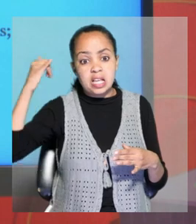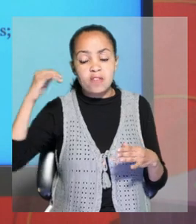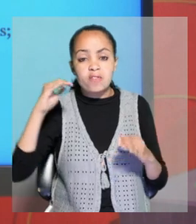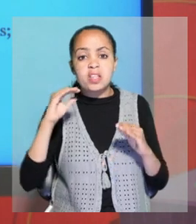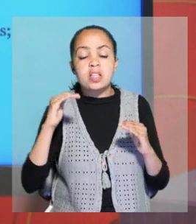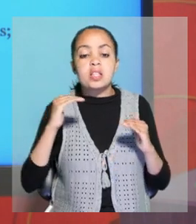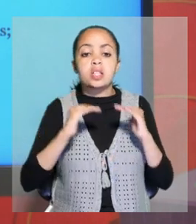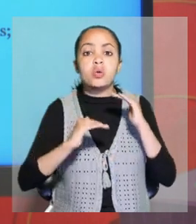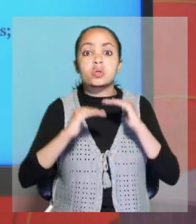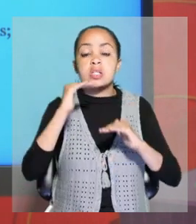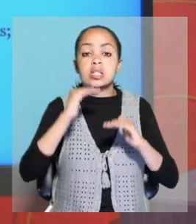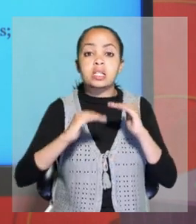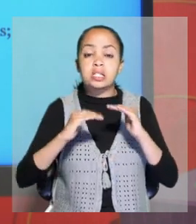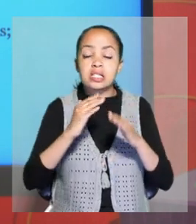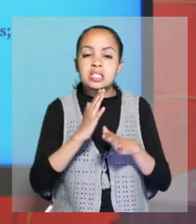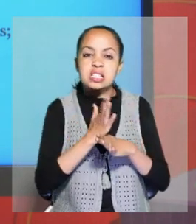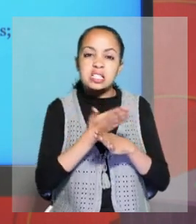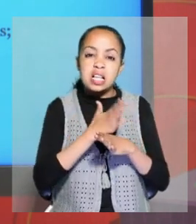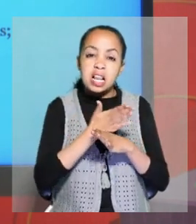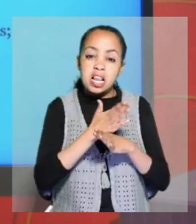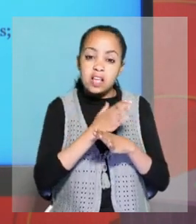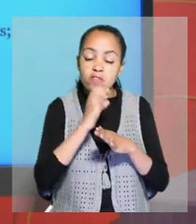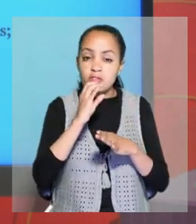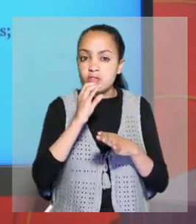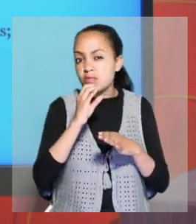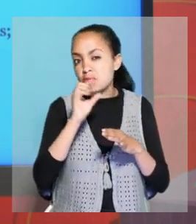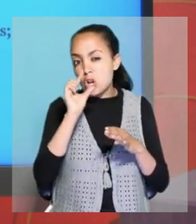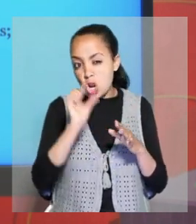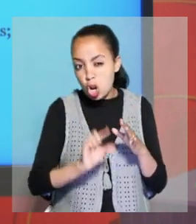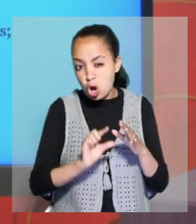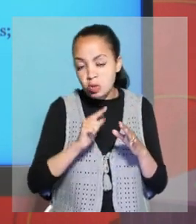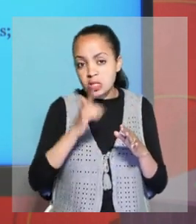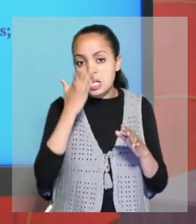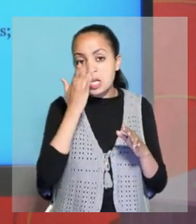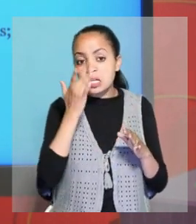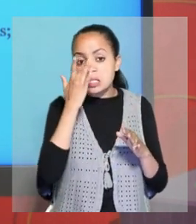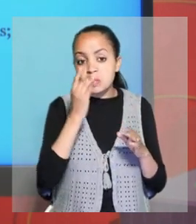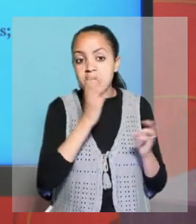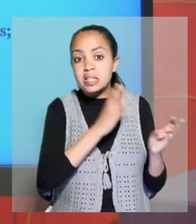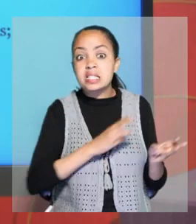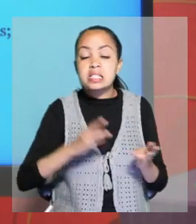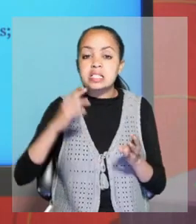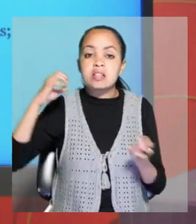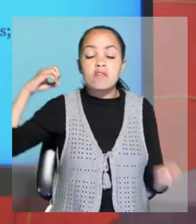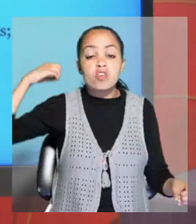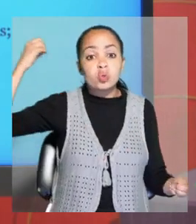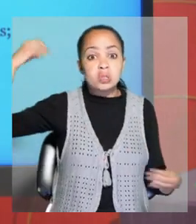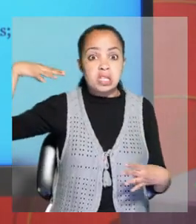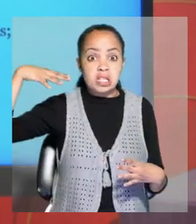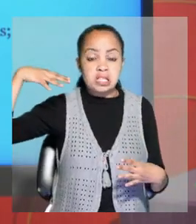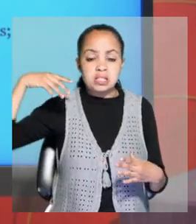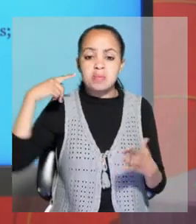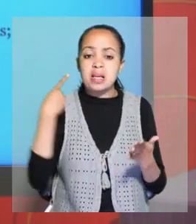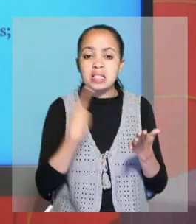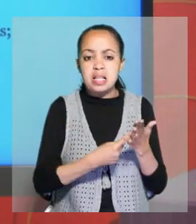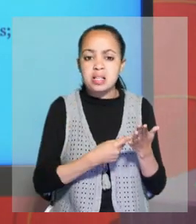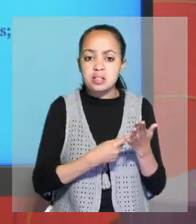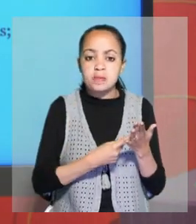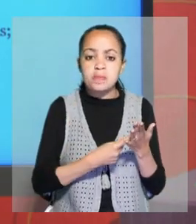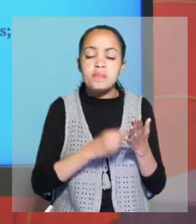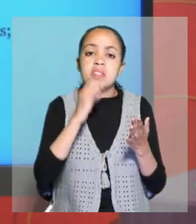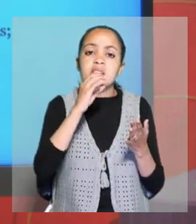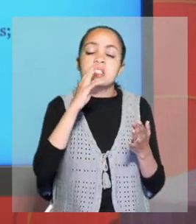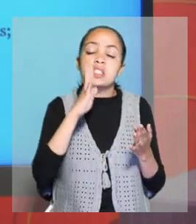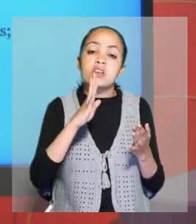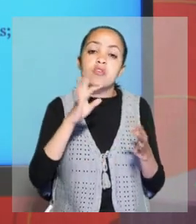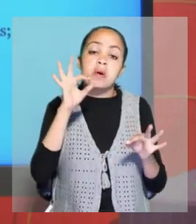concentration of carbon dioxide in the leaf become low, it can experience the system photosynthesis. By that,